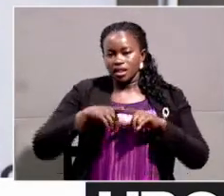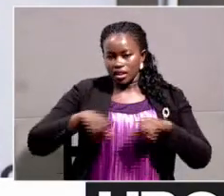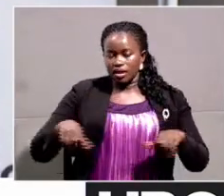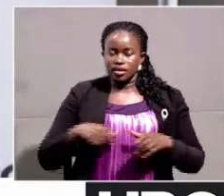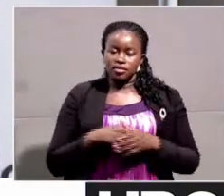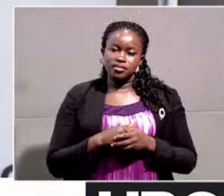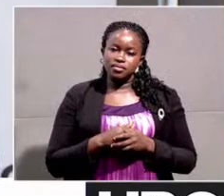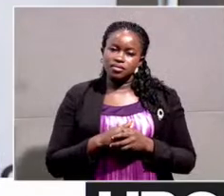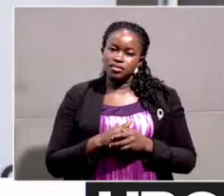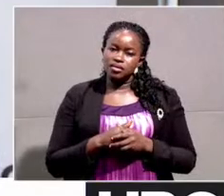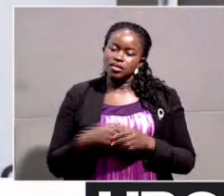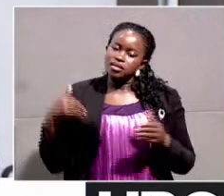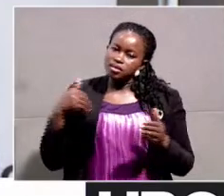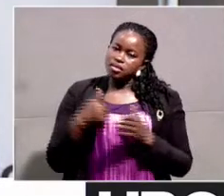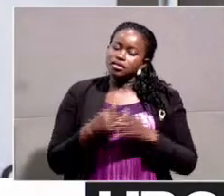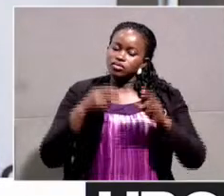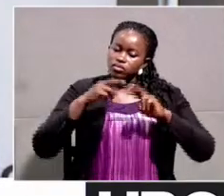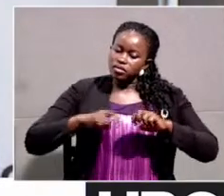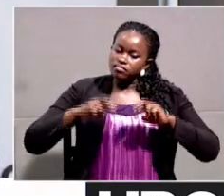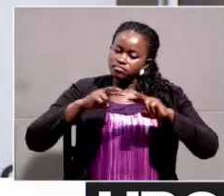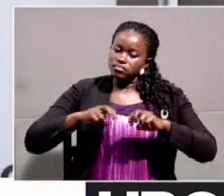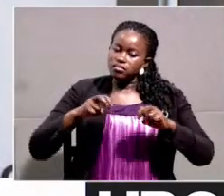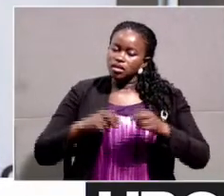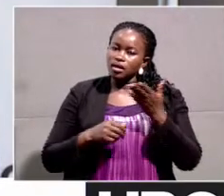that we have been investigating quietly.